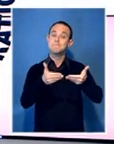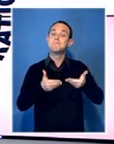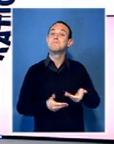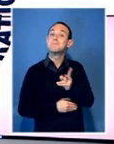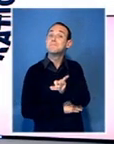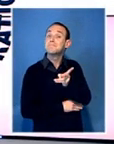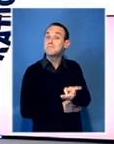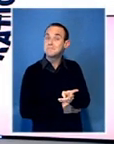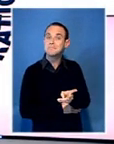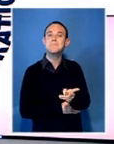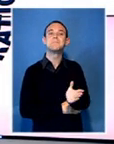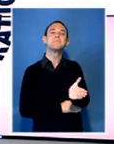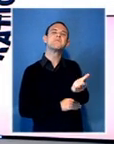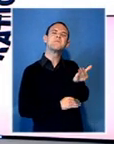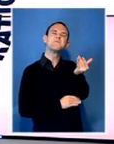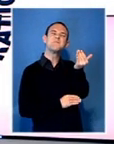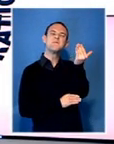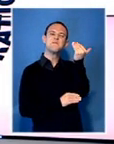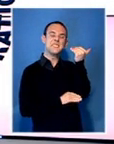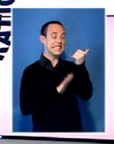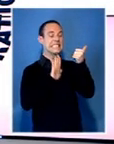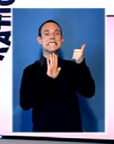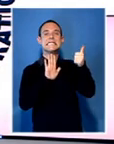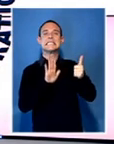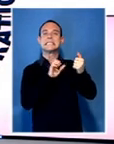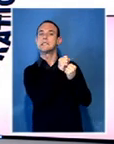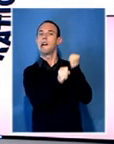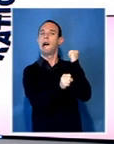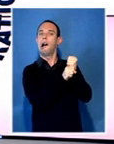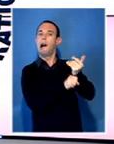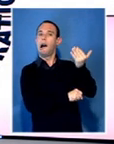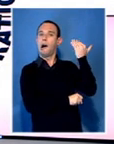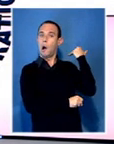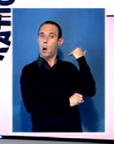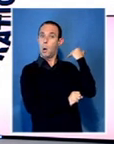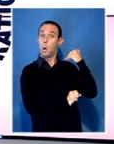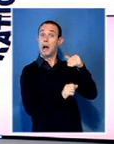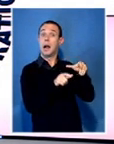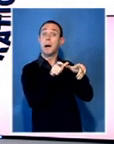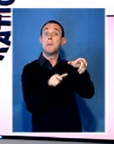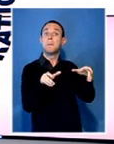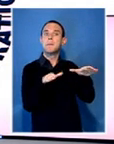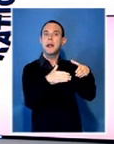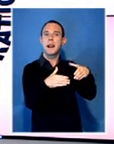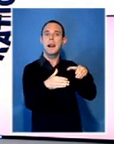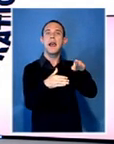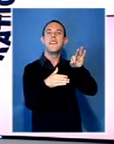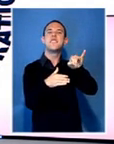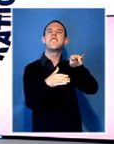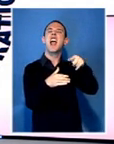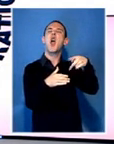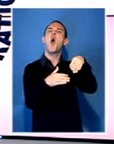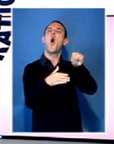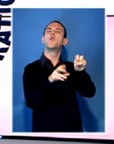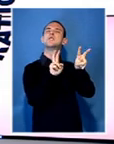Welcome back now. 16 years after being removed from their land at gunpoint, the Mfengu people of Tsitsikamma, or the Fingos as they are